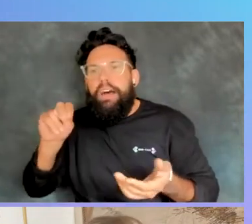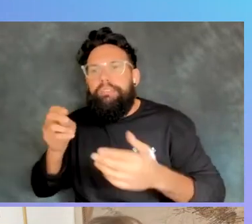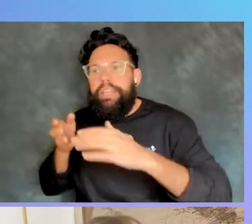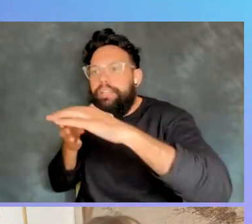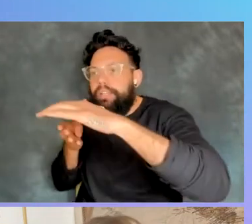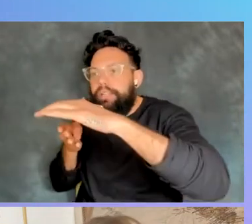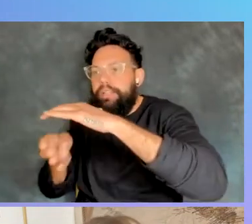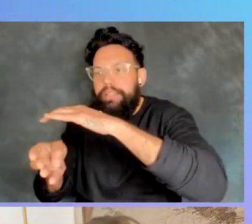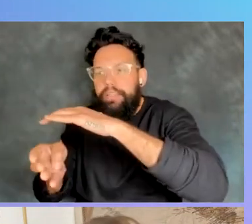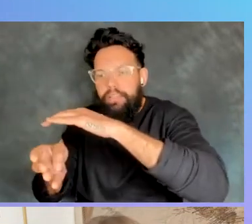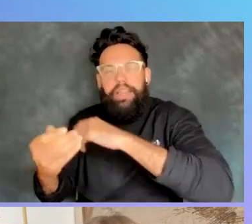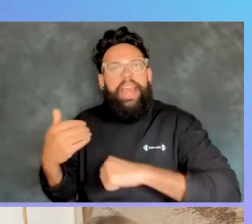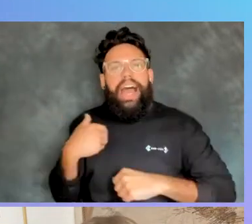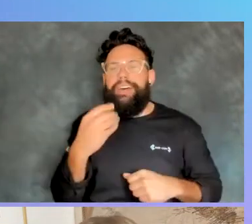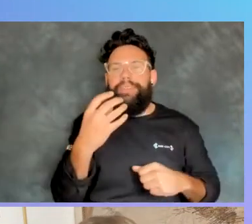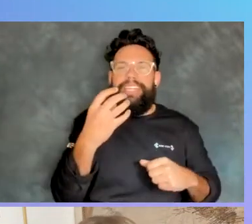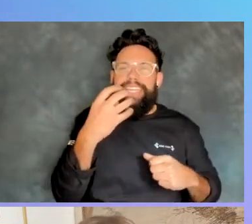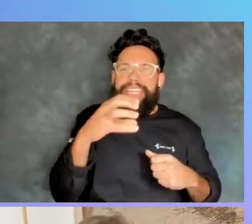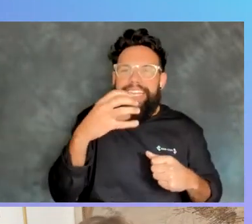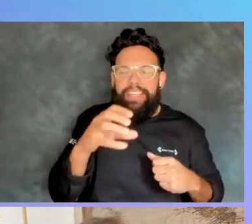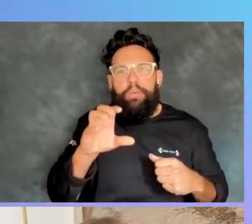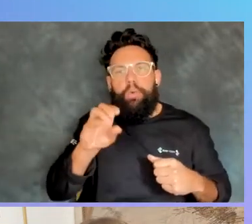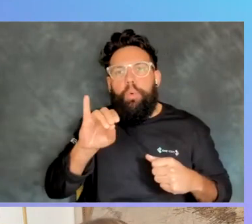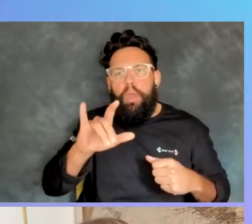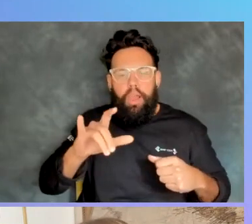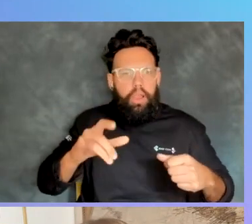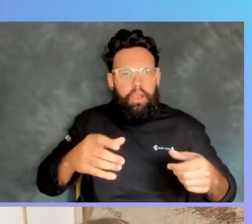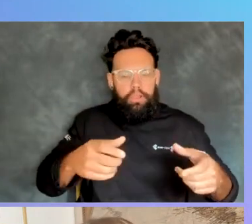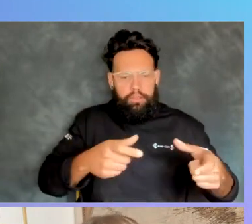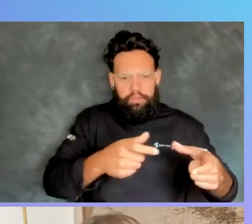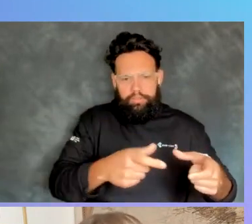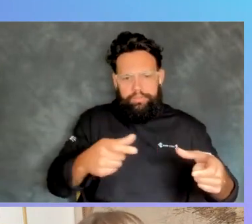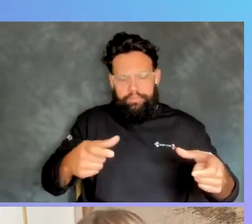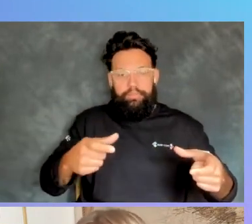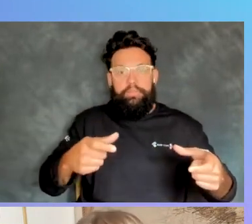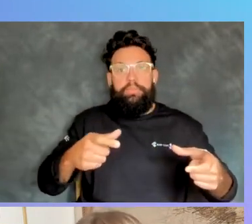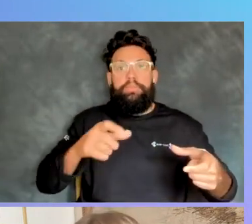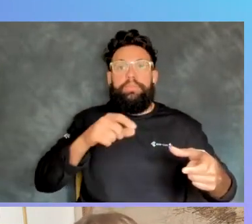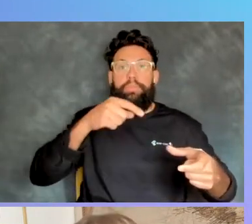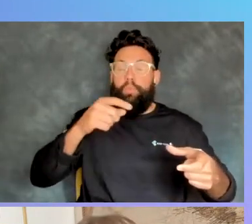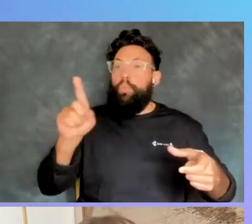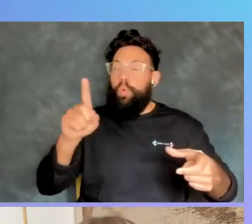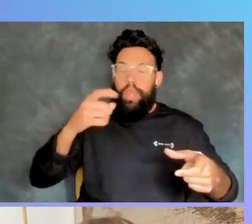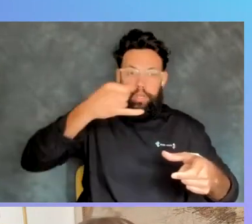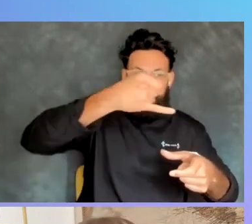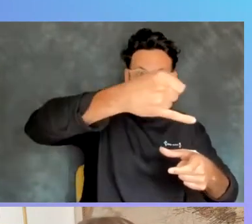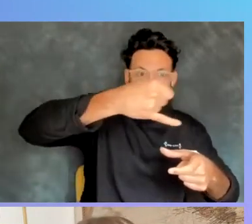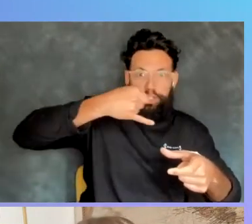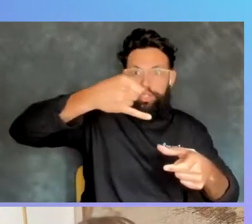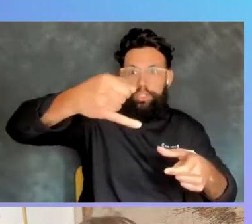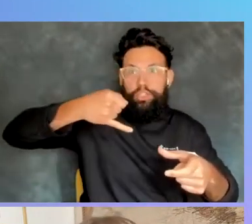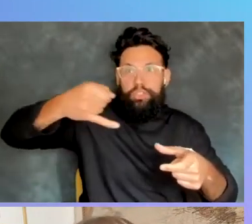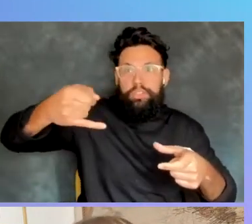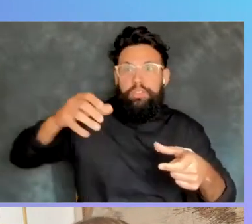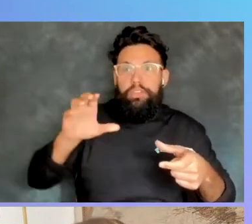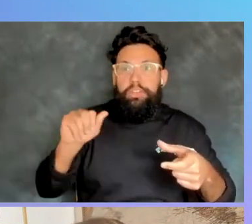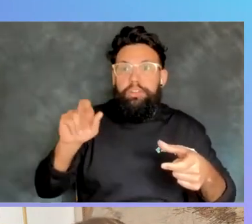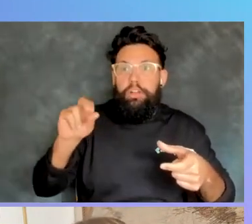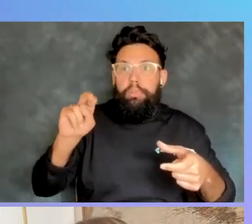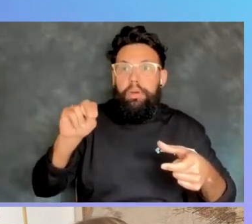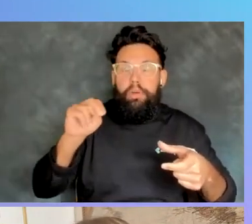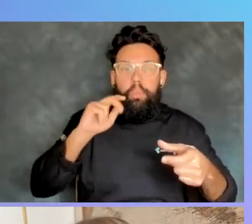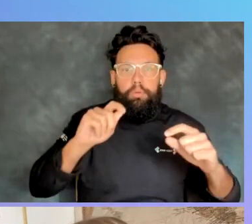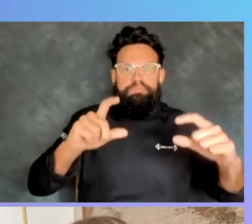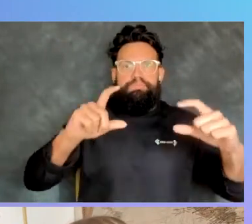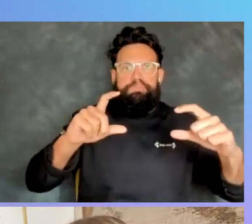which make the carbon puff. It's a relatively scalable way for teachers to make tactile graphics, and we have a